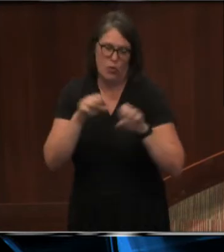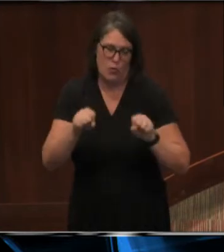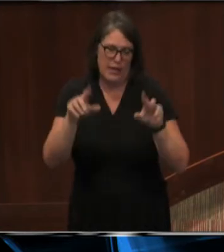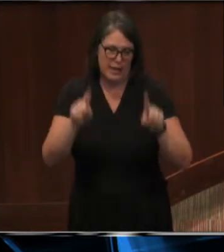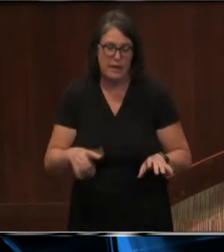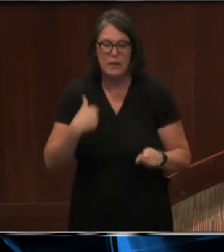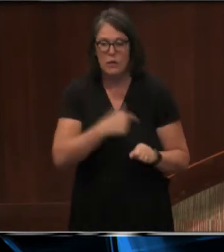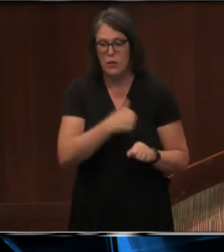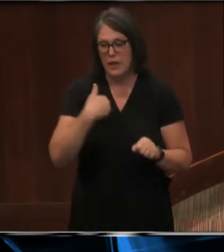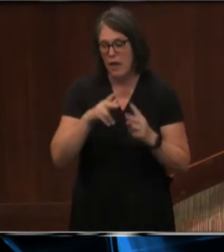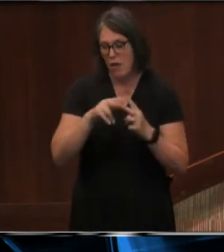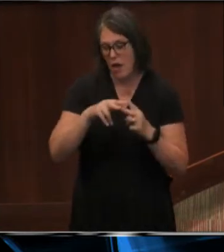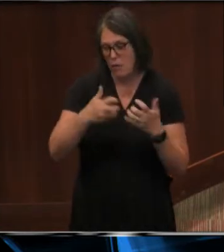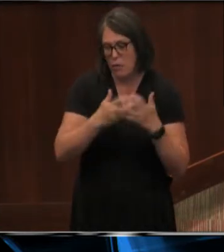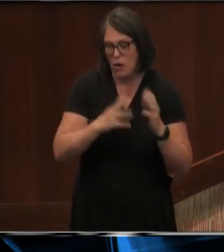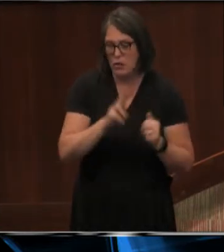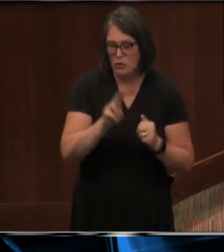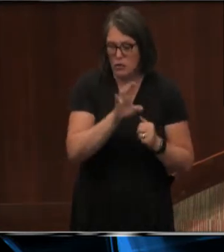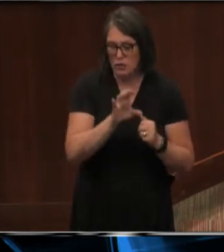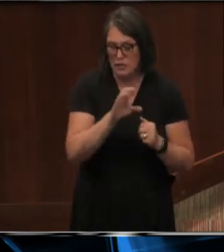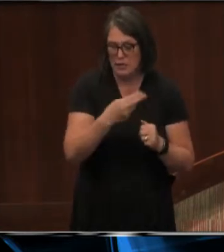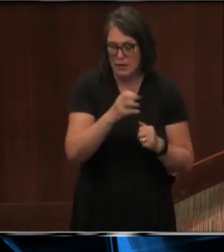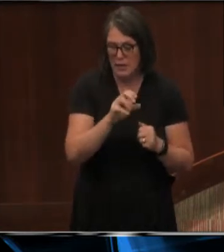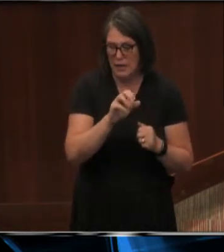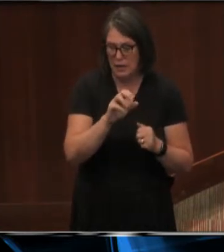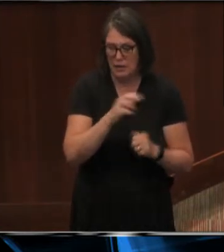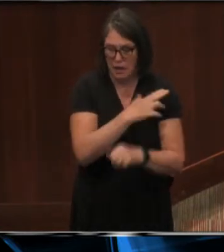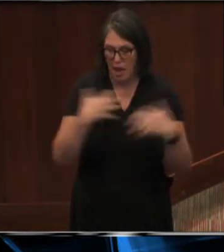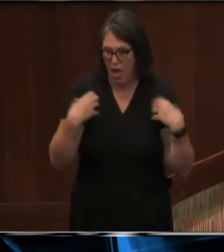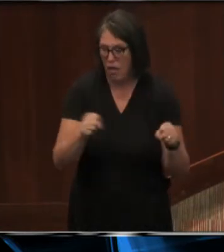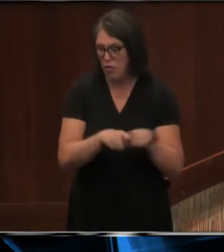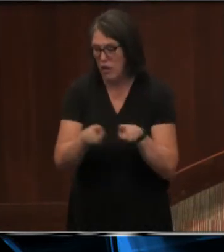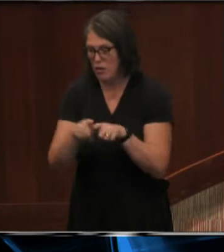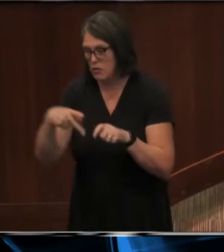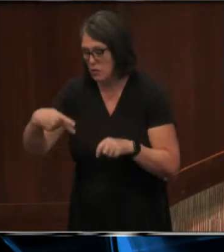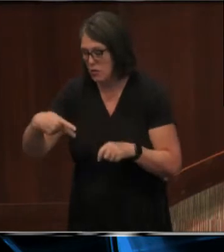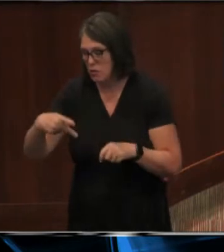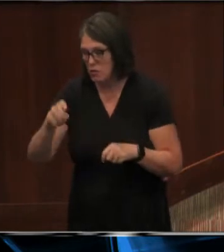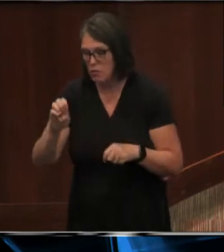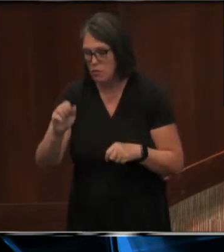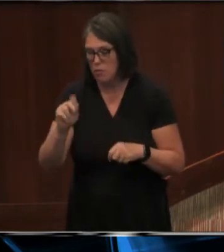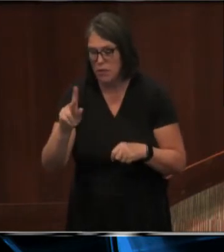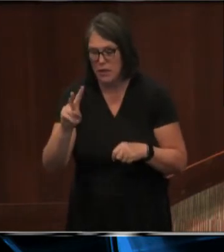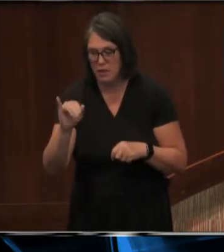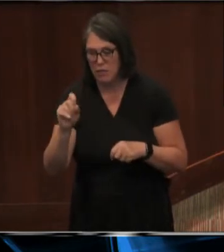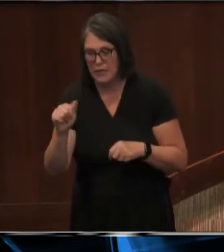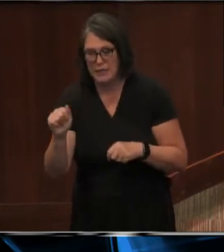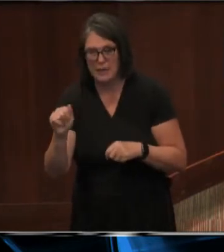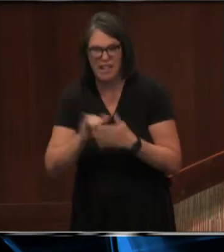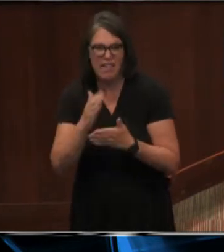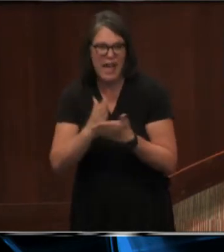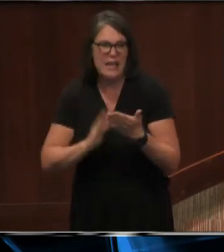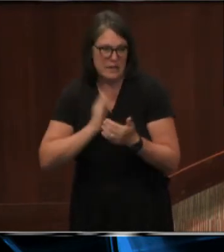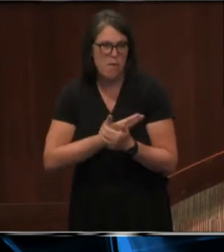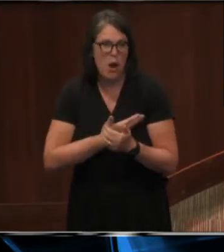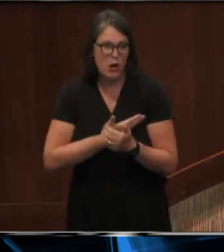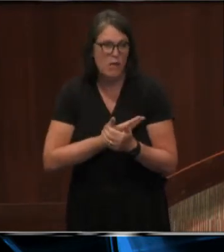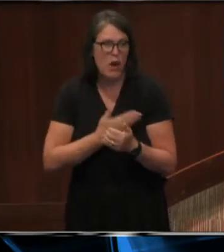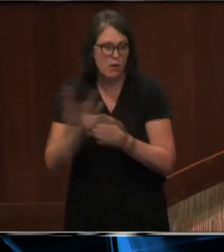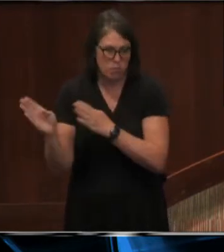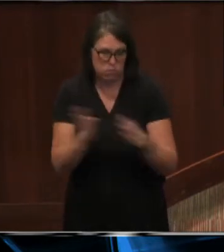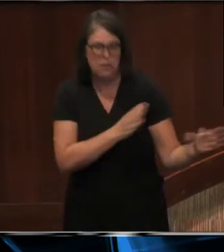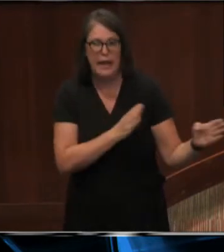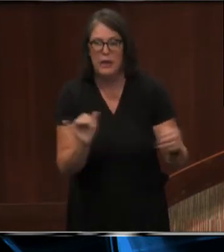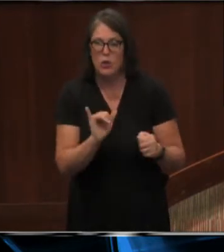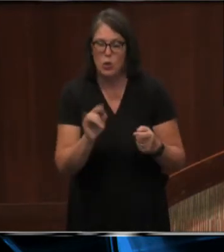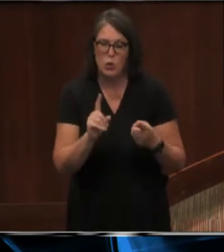couple of partners, UC Health as well as Peak Vista, who are doing testing, but that's part of our mitigation plan as well. The quicker that we